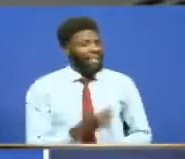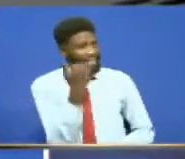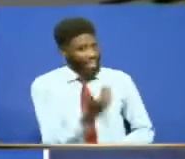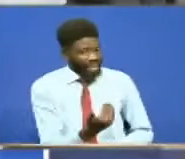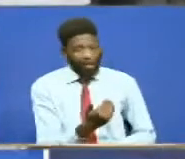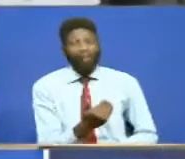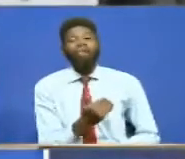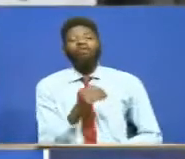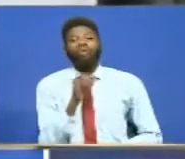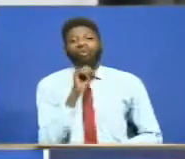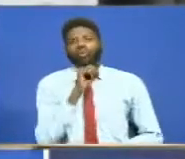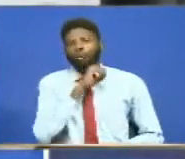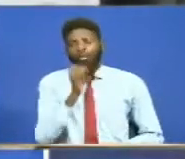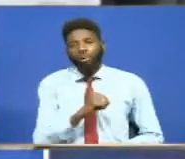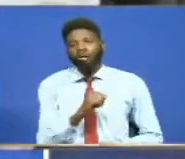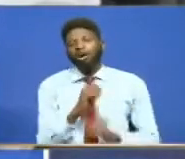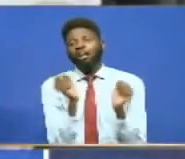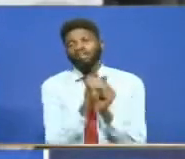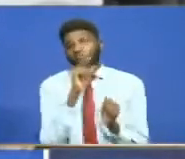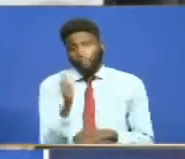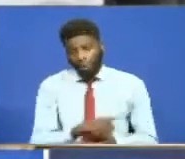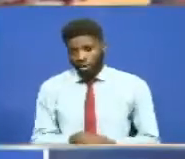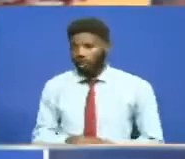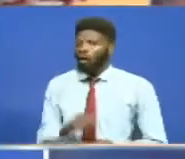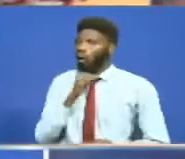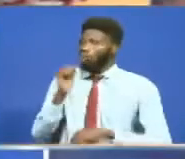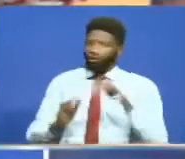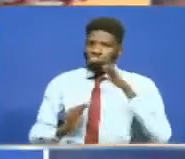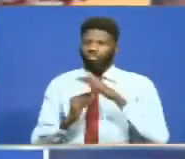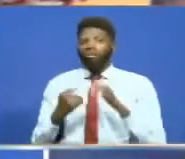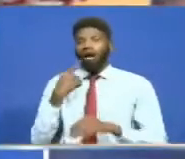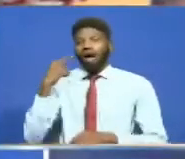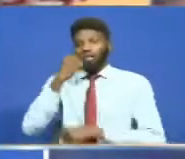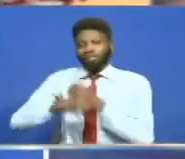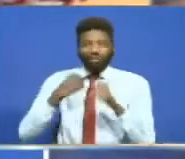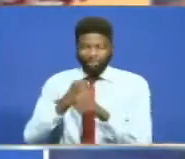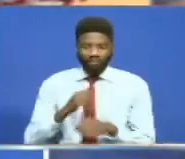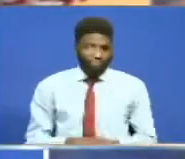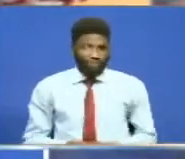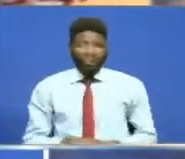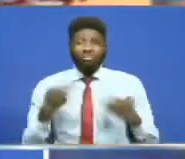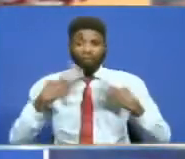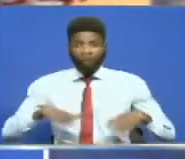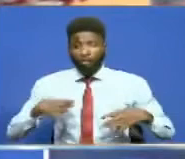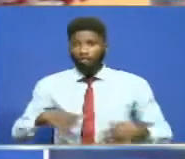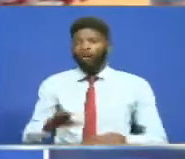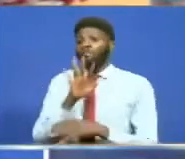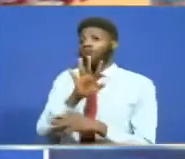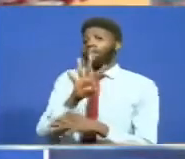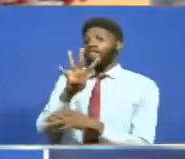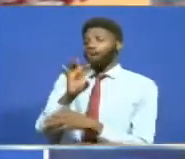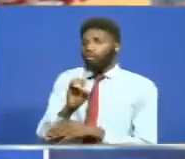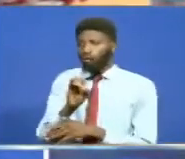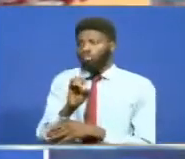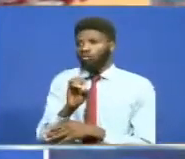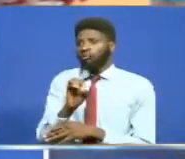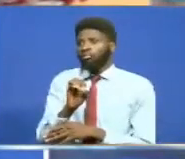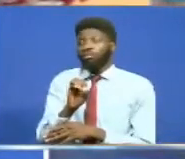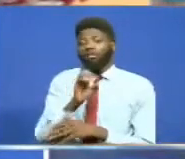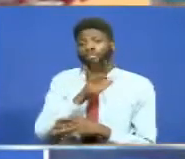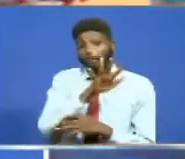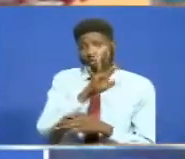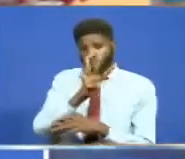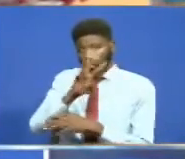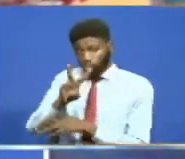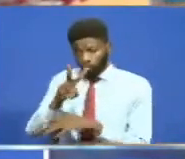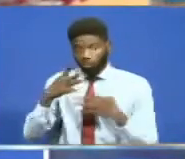infant, while the oldest is 100 years old. This even as 542 patients admitted in various health facilities across